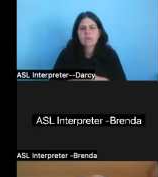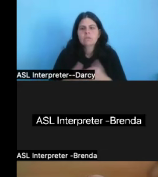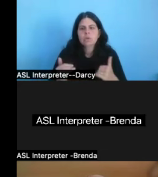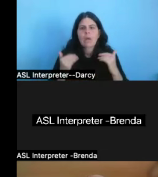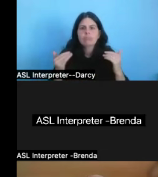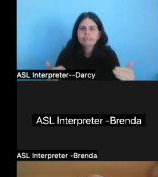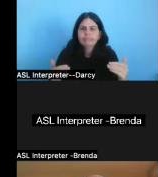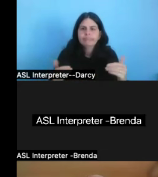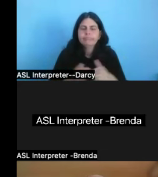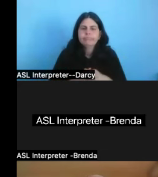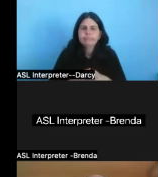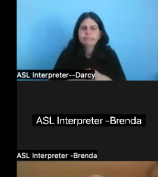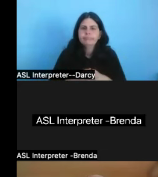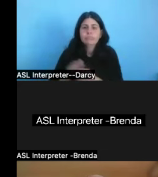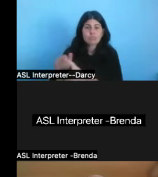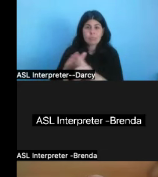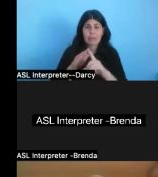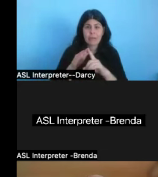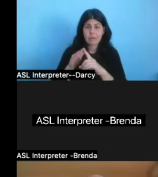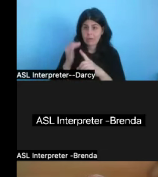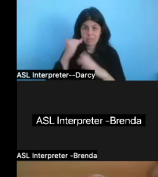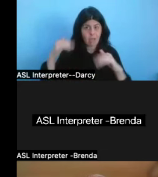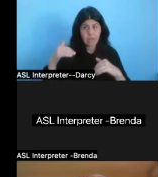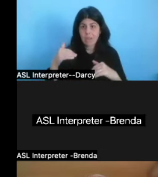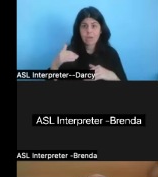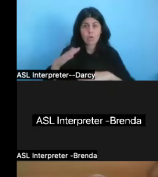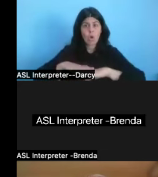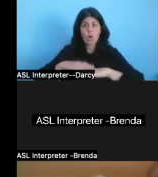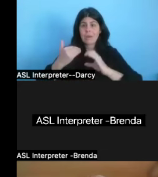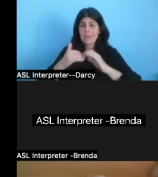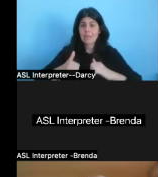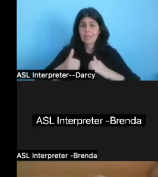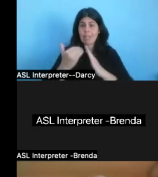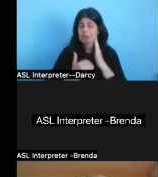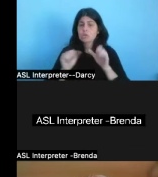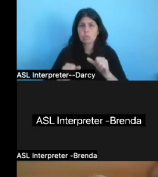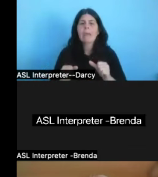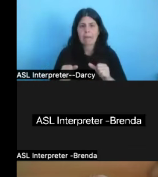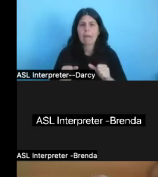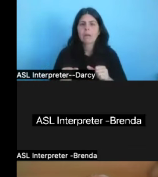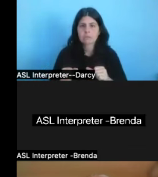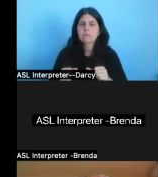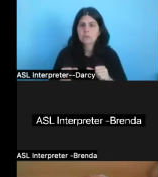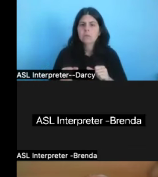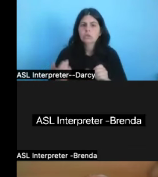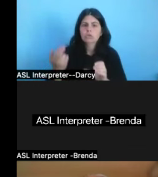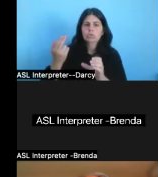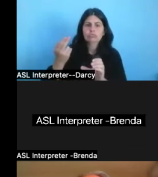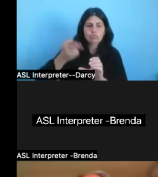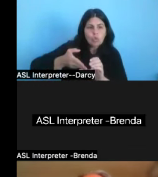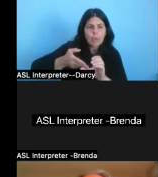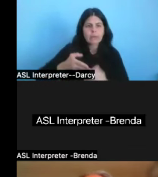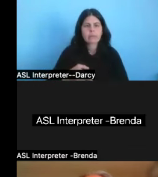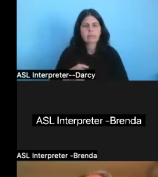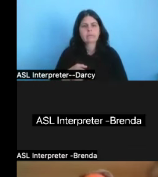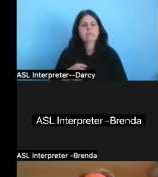reminder, if you haven't, if you aren't on our email list, you can join earthquakecountry.org/join. We do have a survey. The link will be in